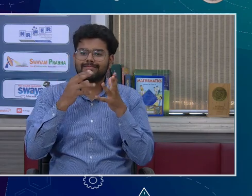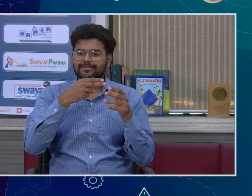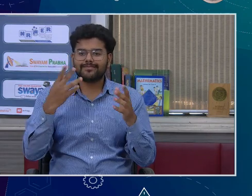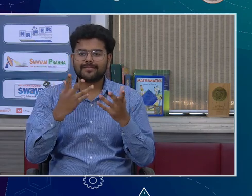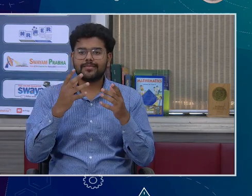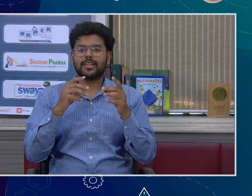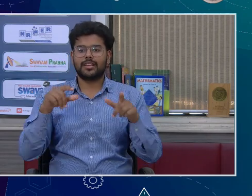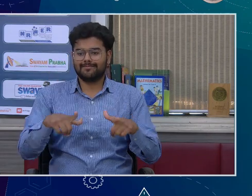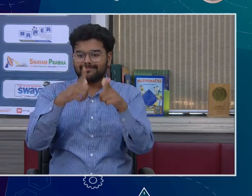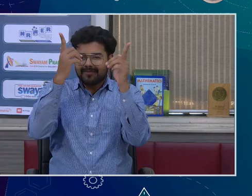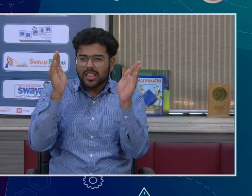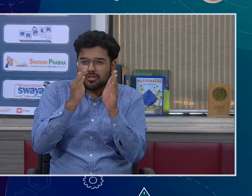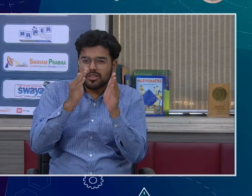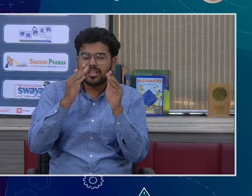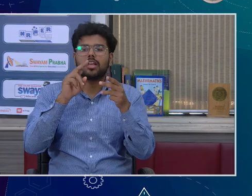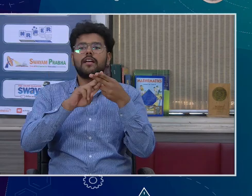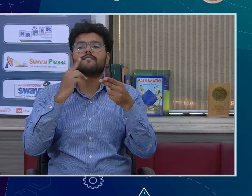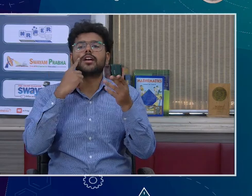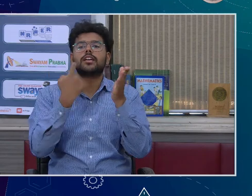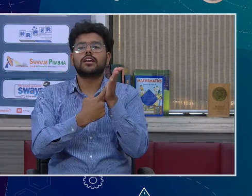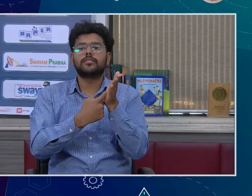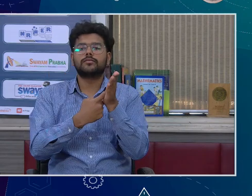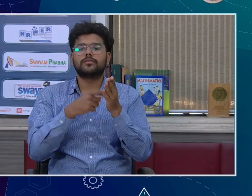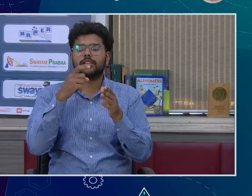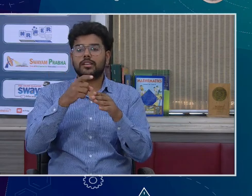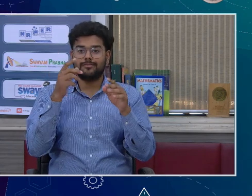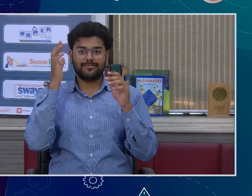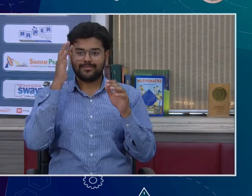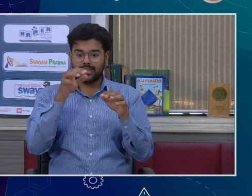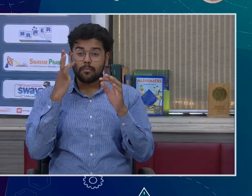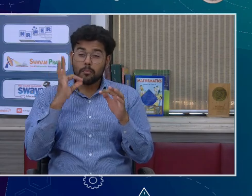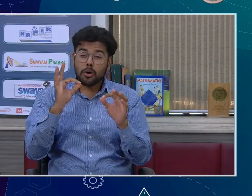of, learning today in this inclusive classroom session.